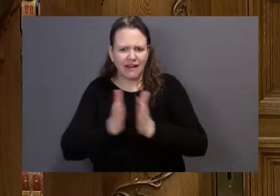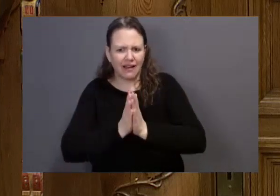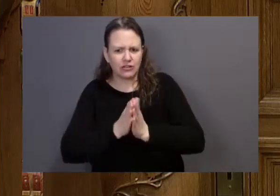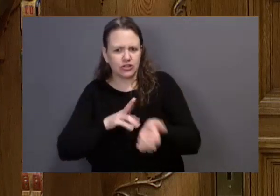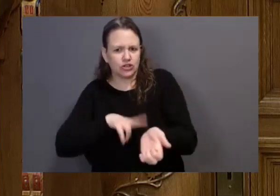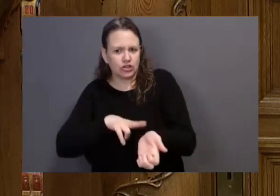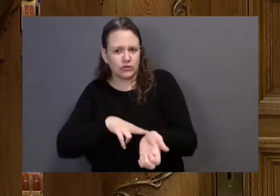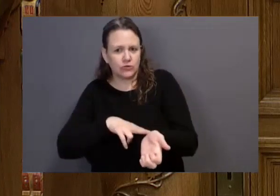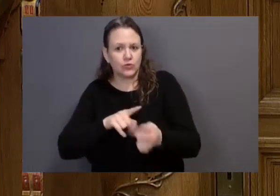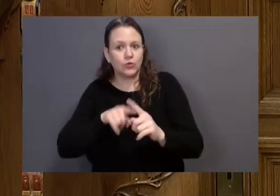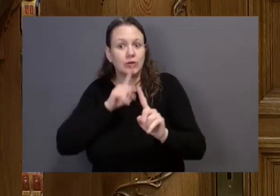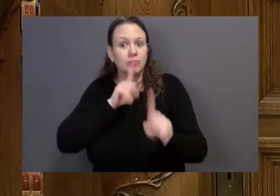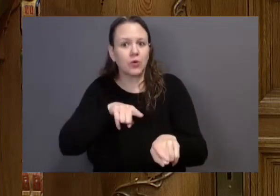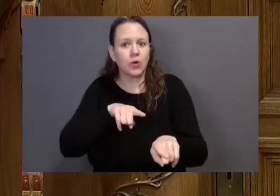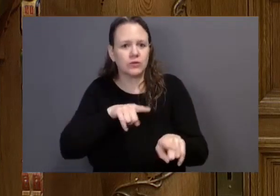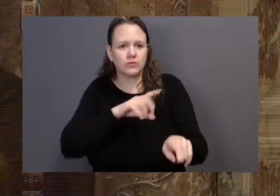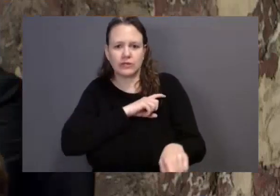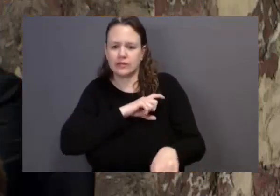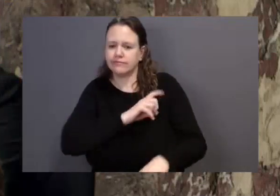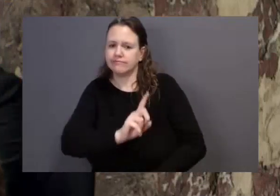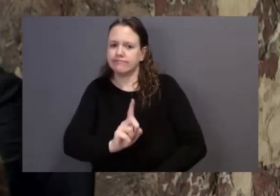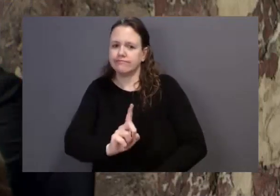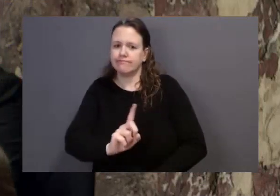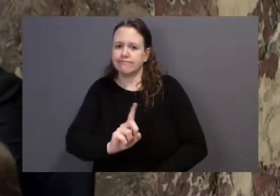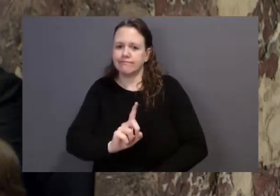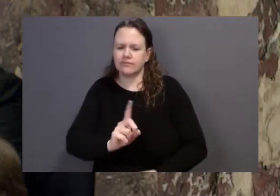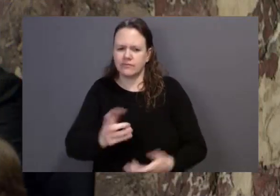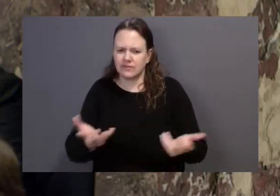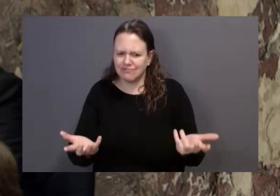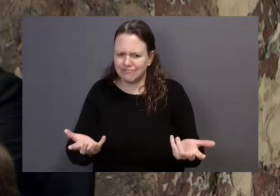Minister of Health. Honourable Speaker, nobody